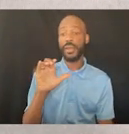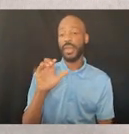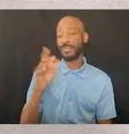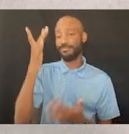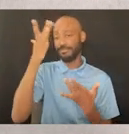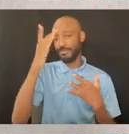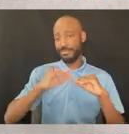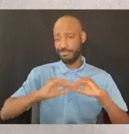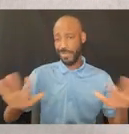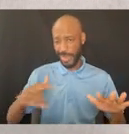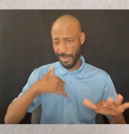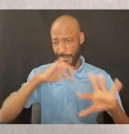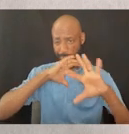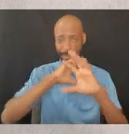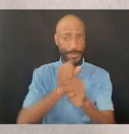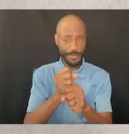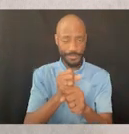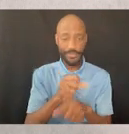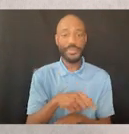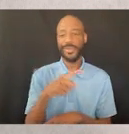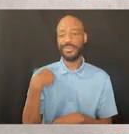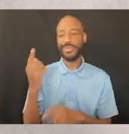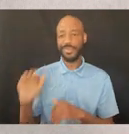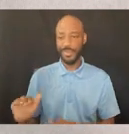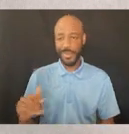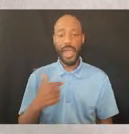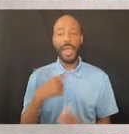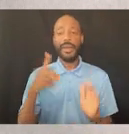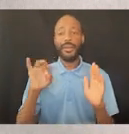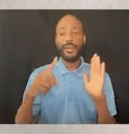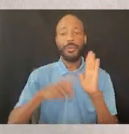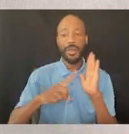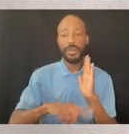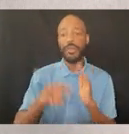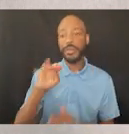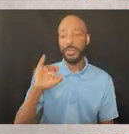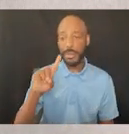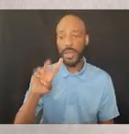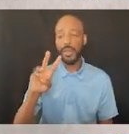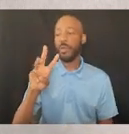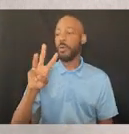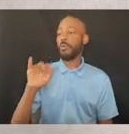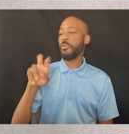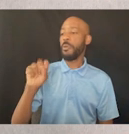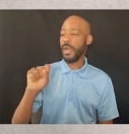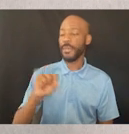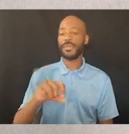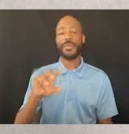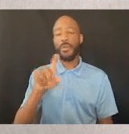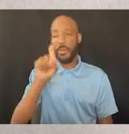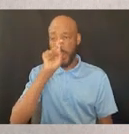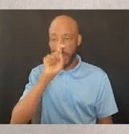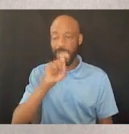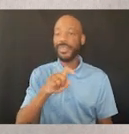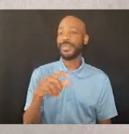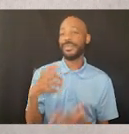girl. Years ago, I did some research about women healers as midwives as witches, and came across the story of the plague